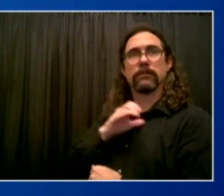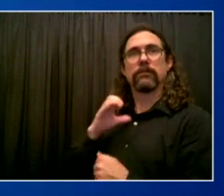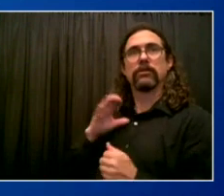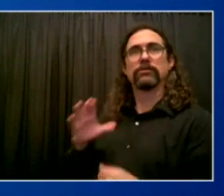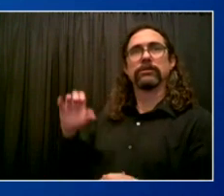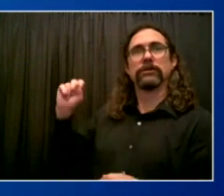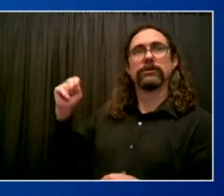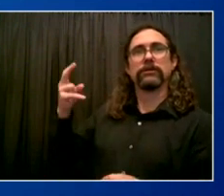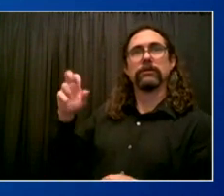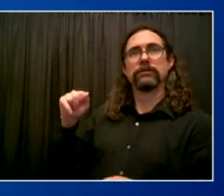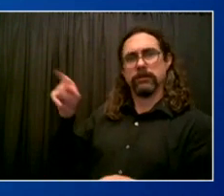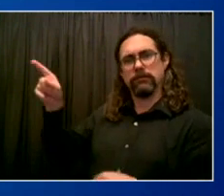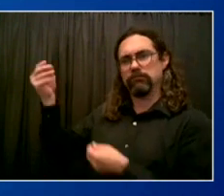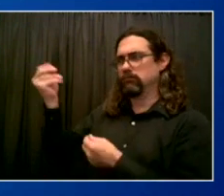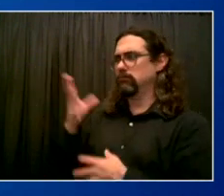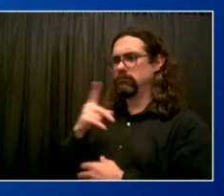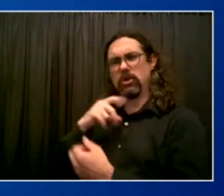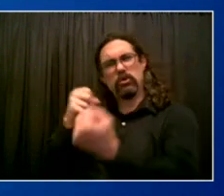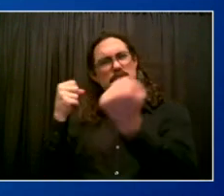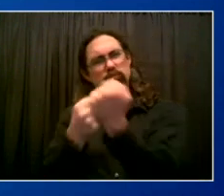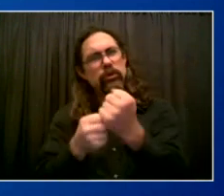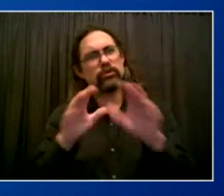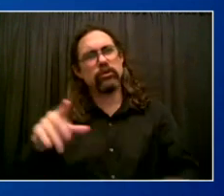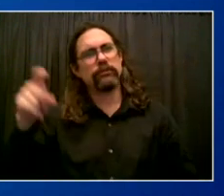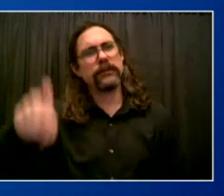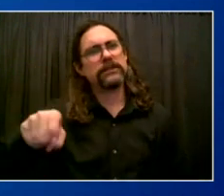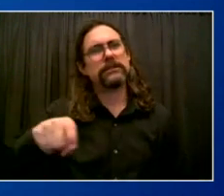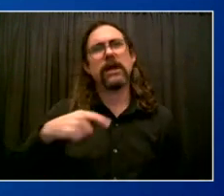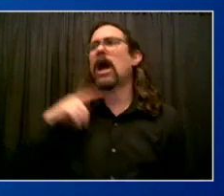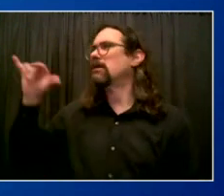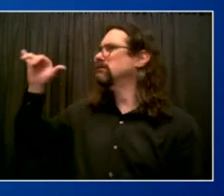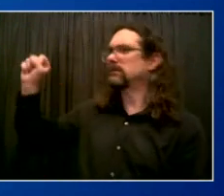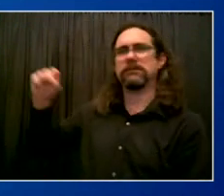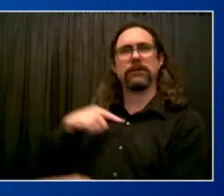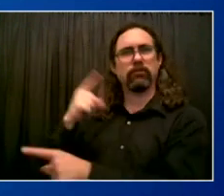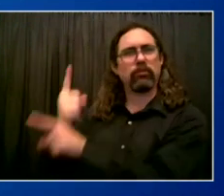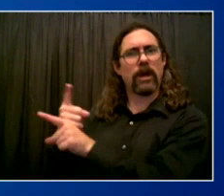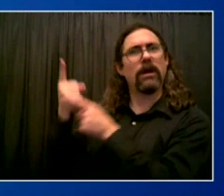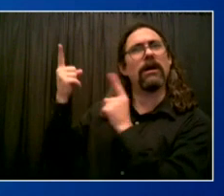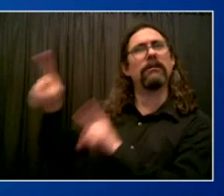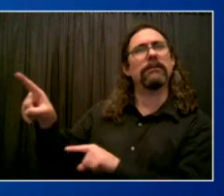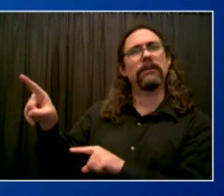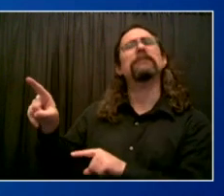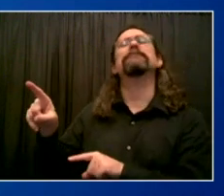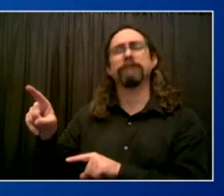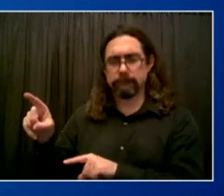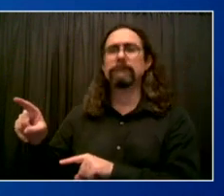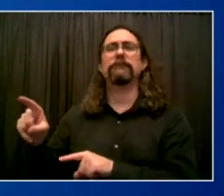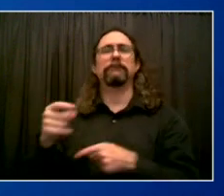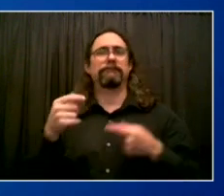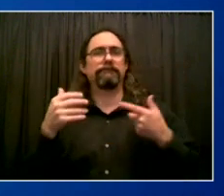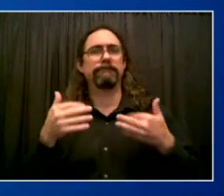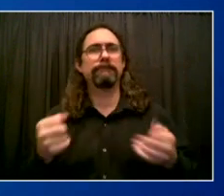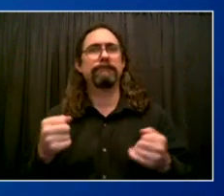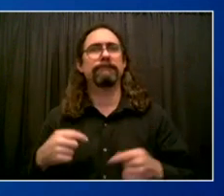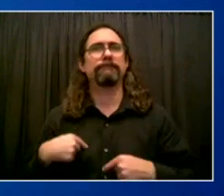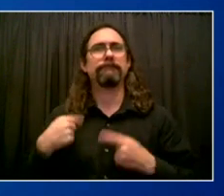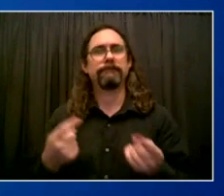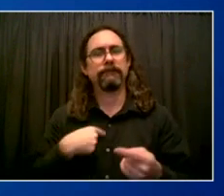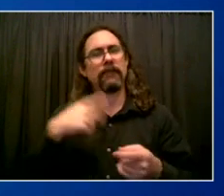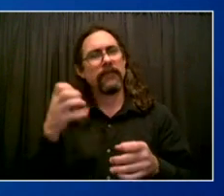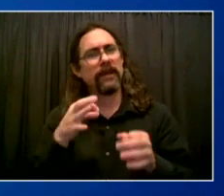opportunities for kids across New York City. And I'll just highlight 2 of these initiatives that are part of NYPD Kids